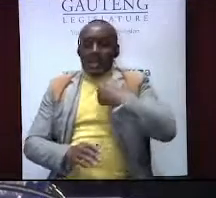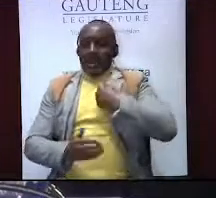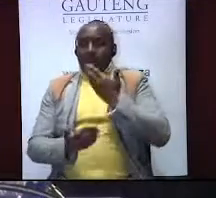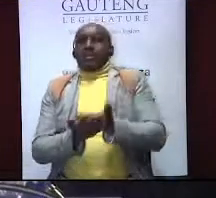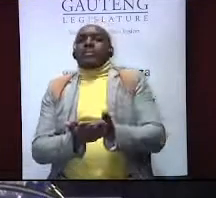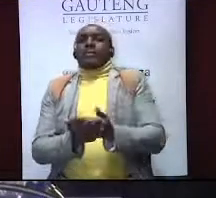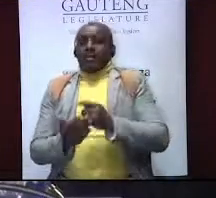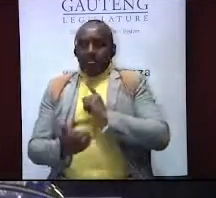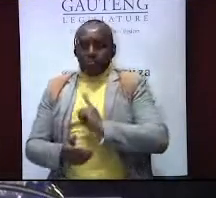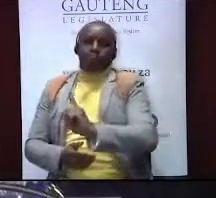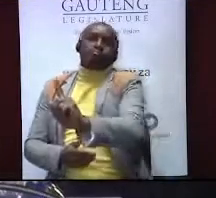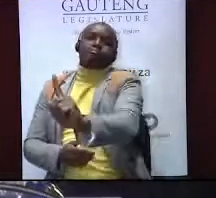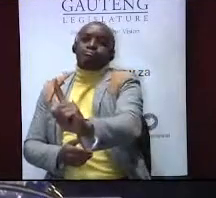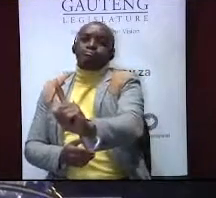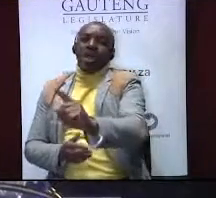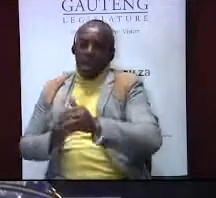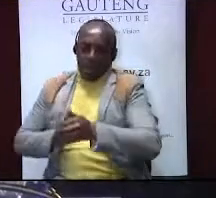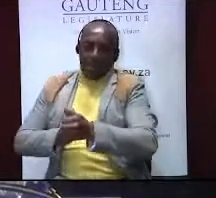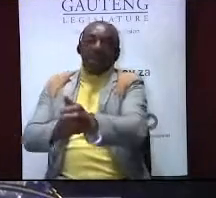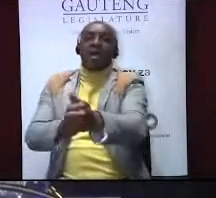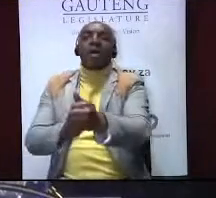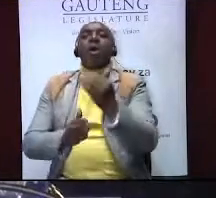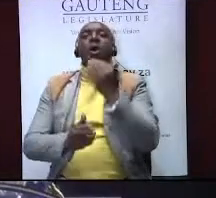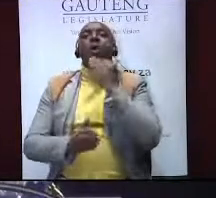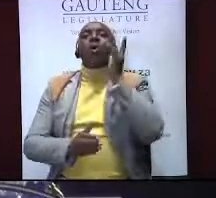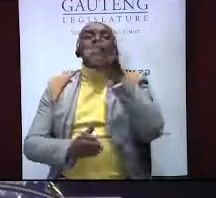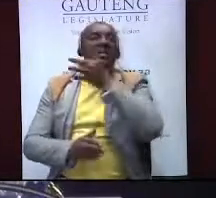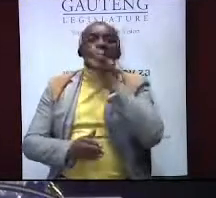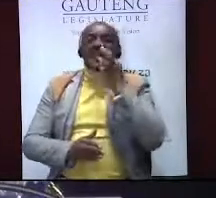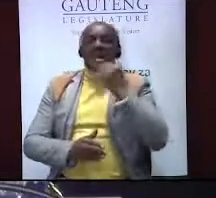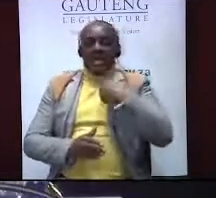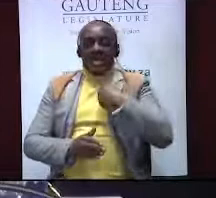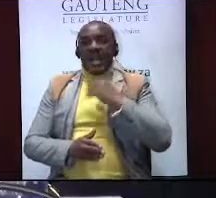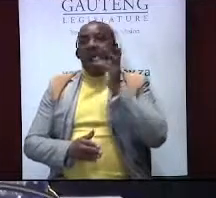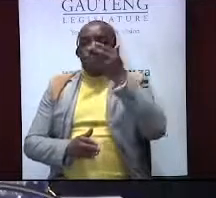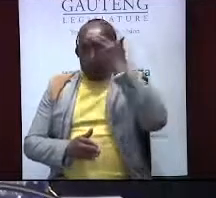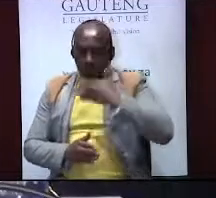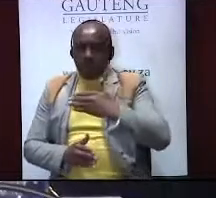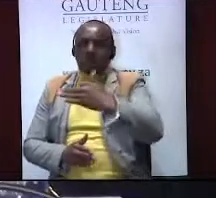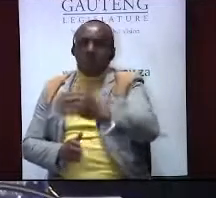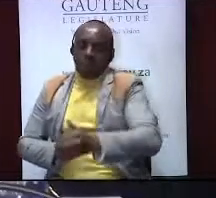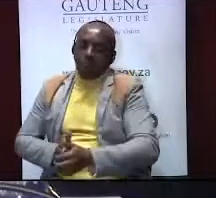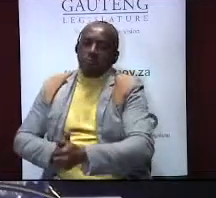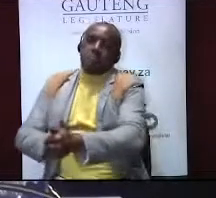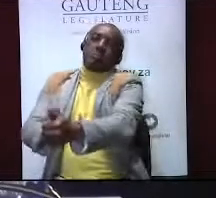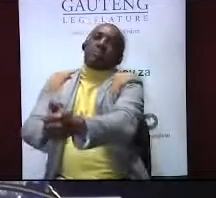Lord? Who shall say, I will be at the forefront?